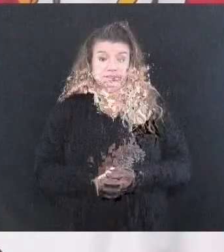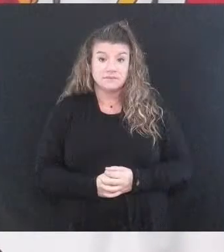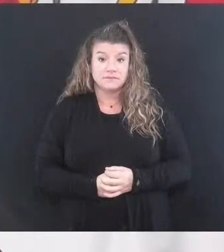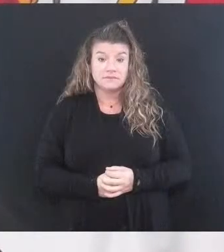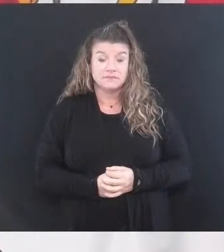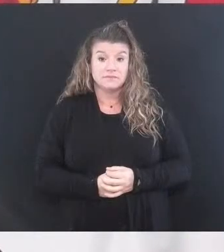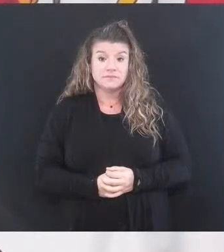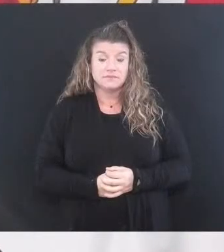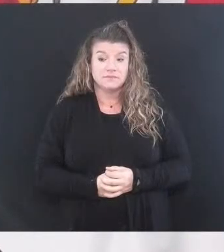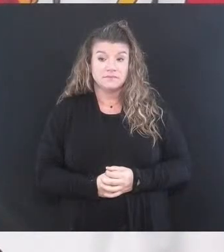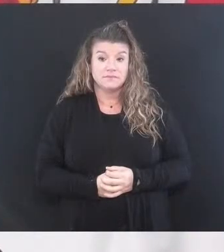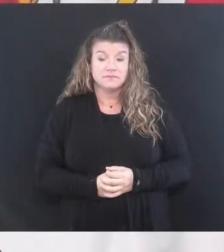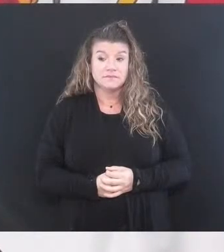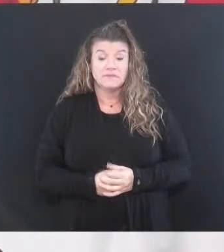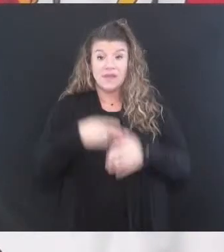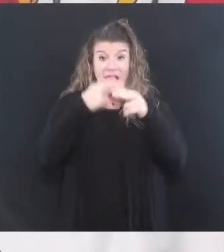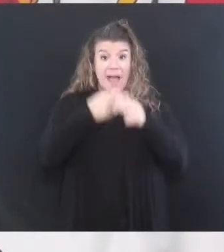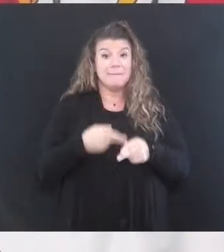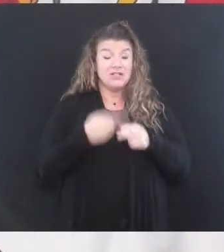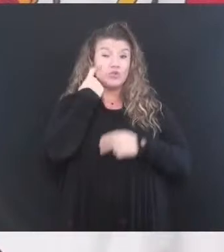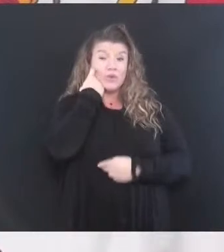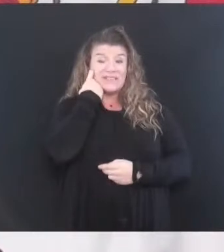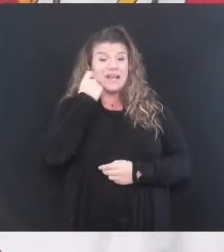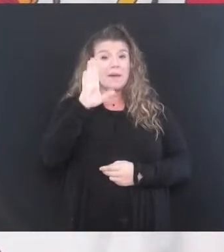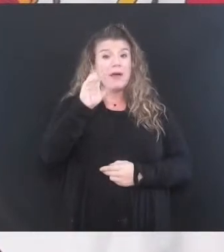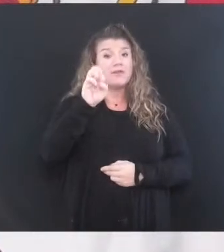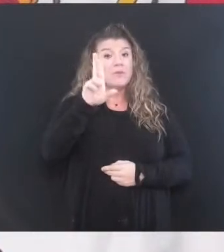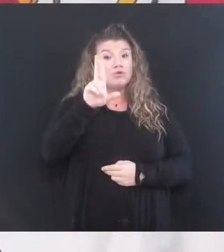I mentioned to you just a second ago about boosters,